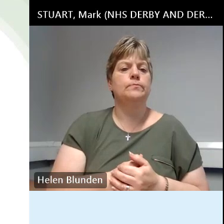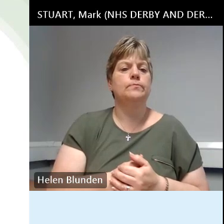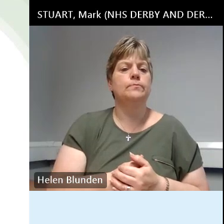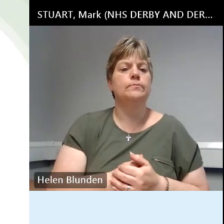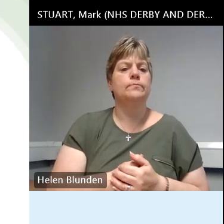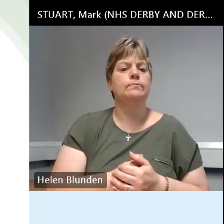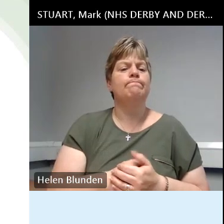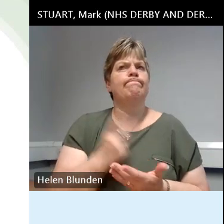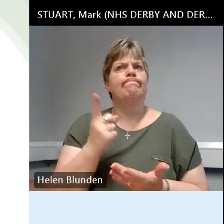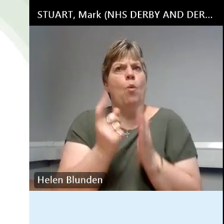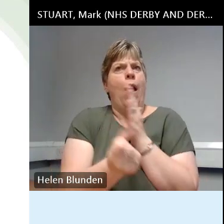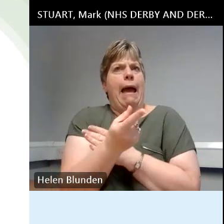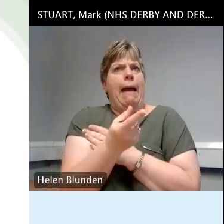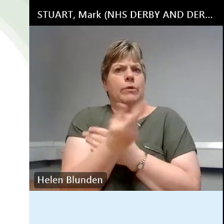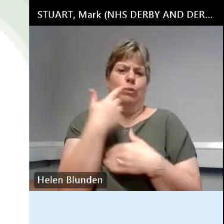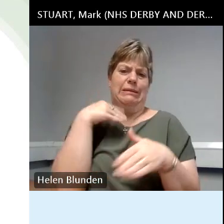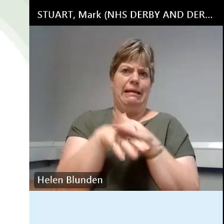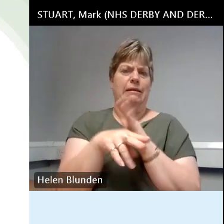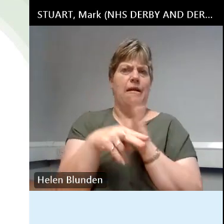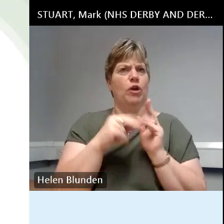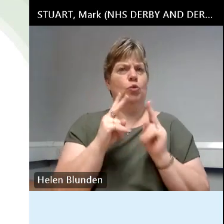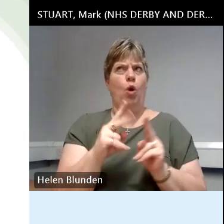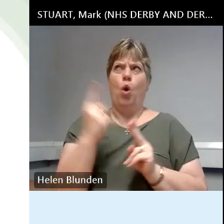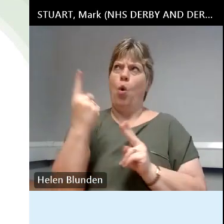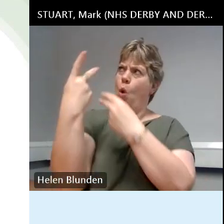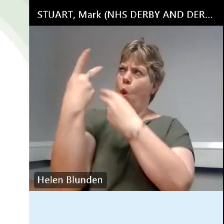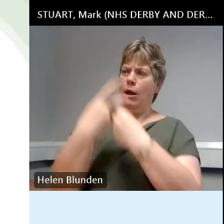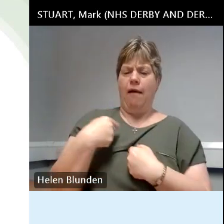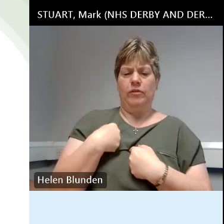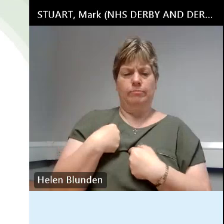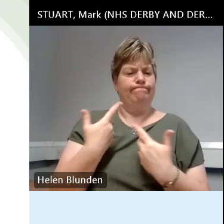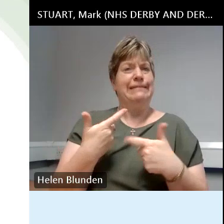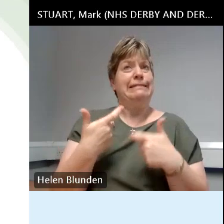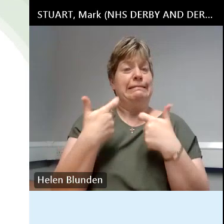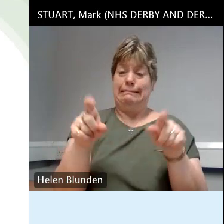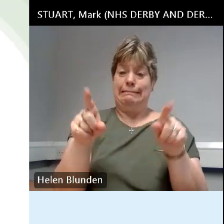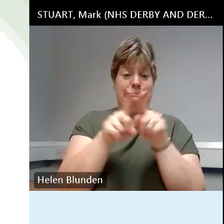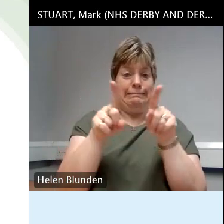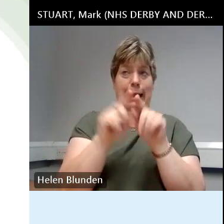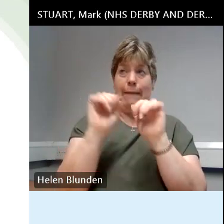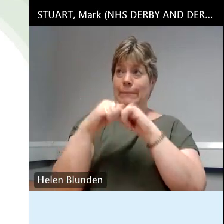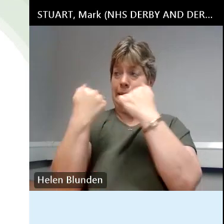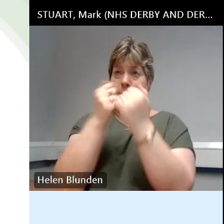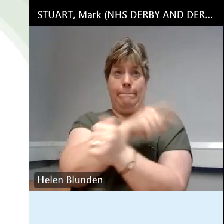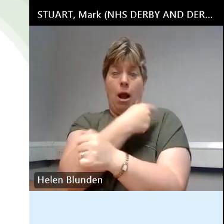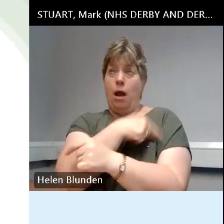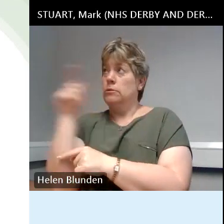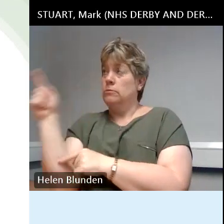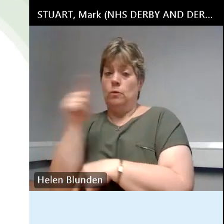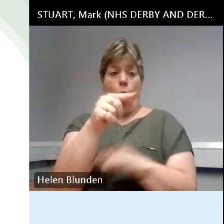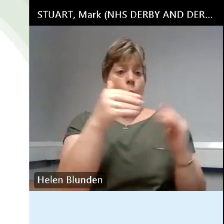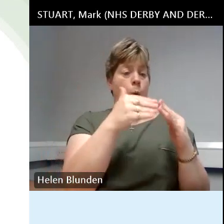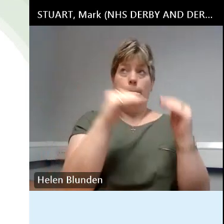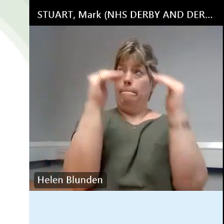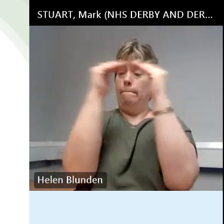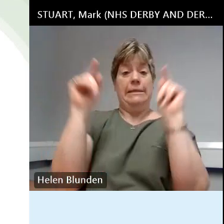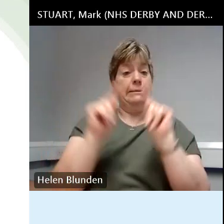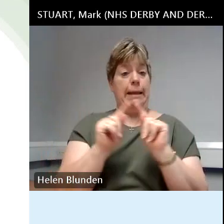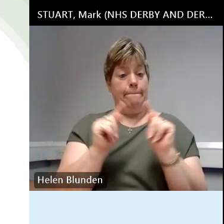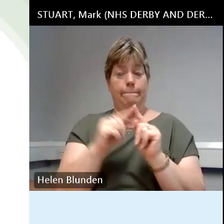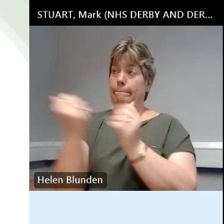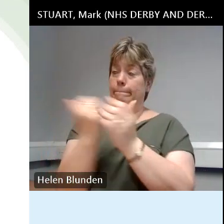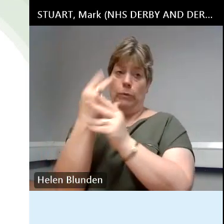What happens on the virtual ward and who will look after me? So as I said, you still have all that same hospital team and structure around you, making sure that you're